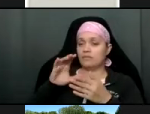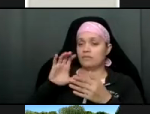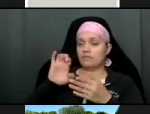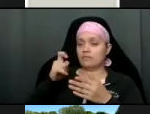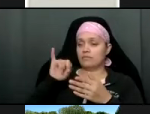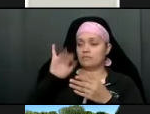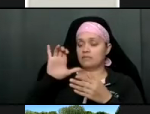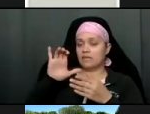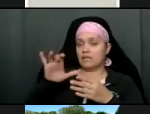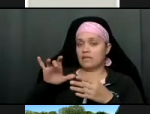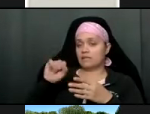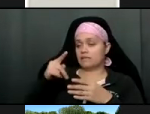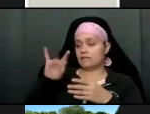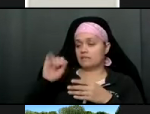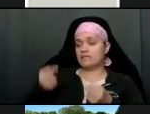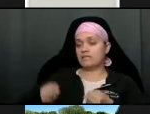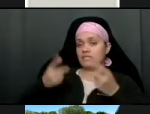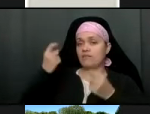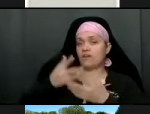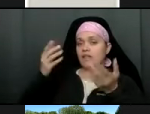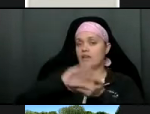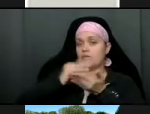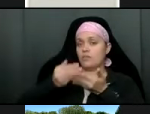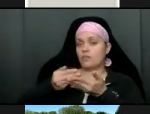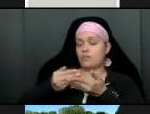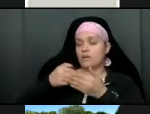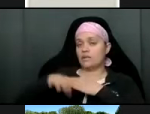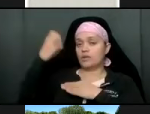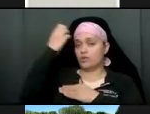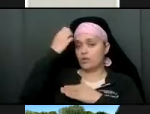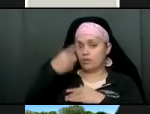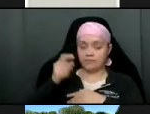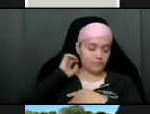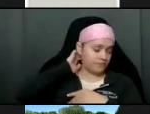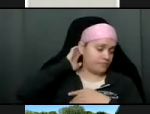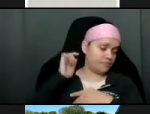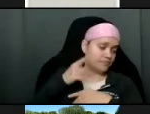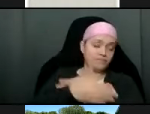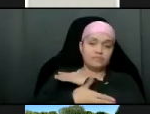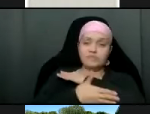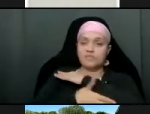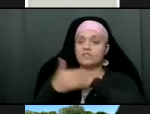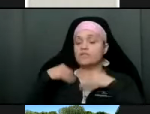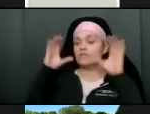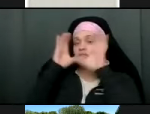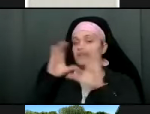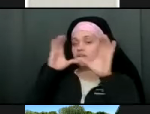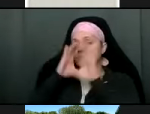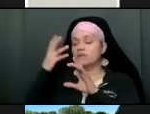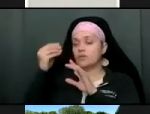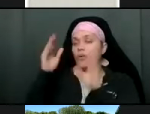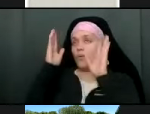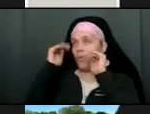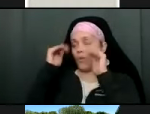them for great profits in Europe. These countries were having explorers go out, hoping to